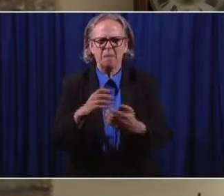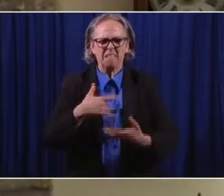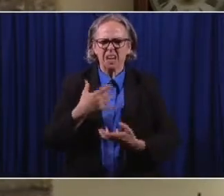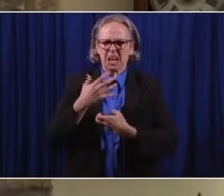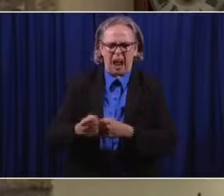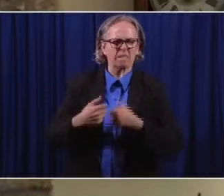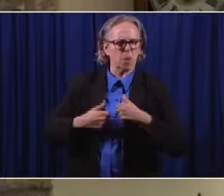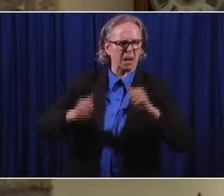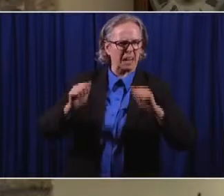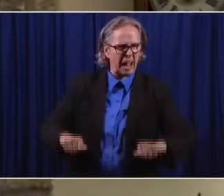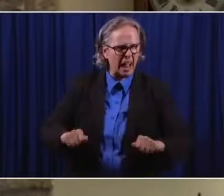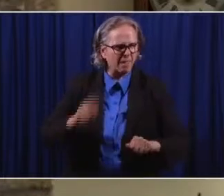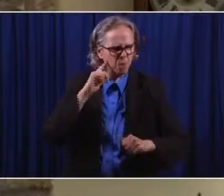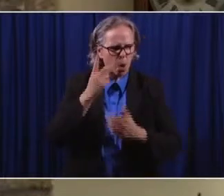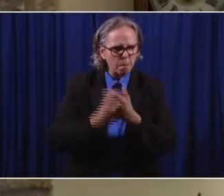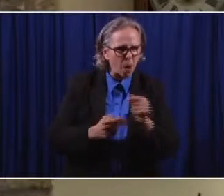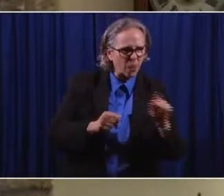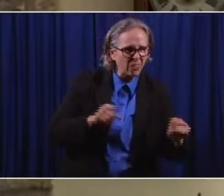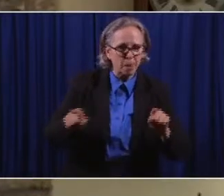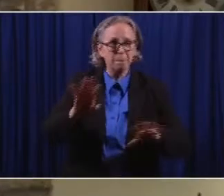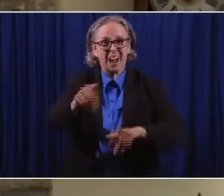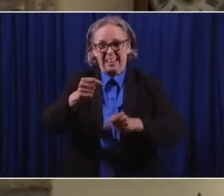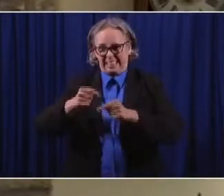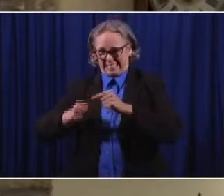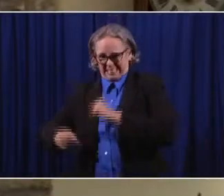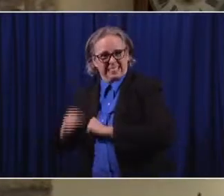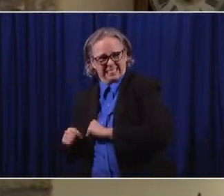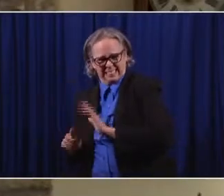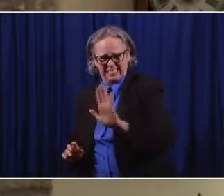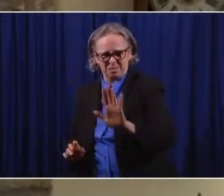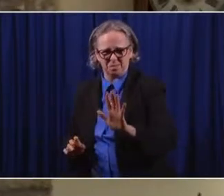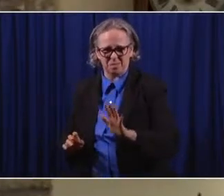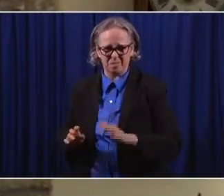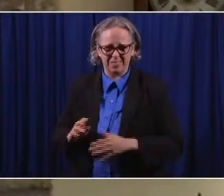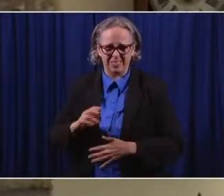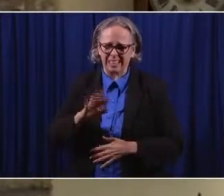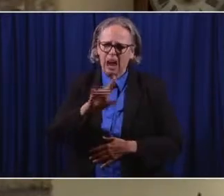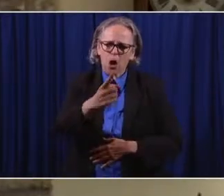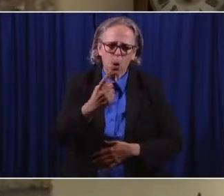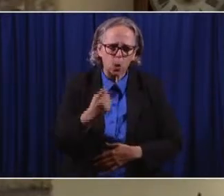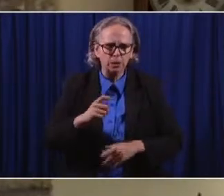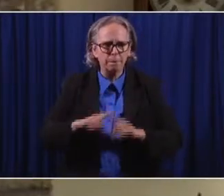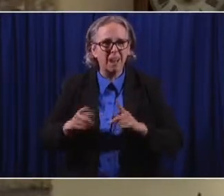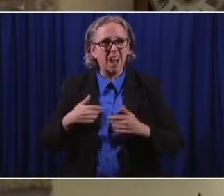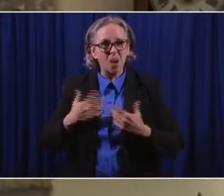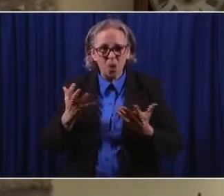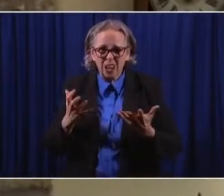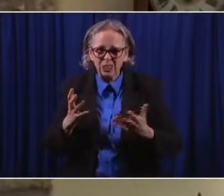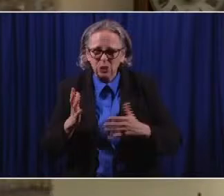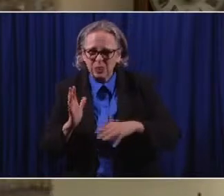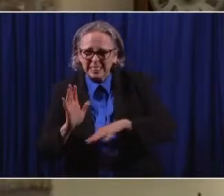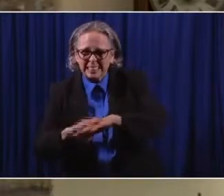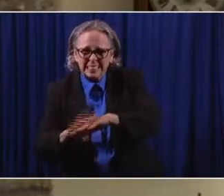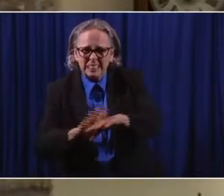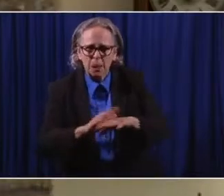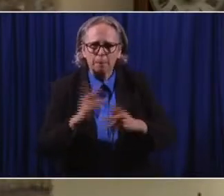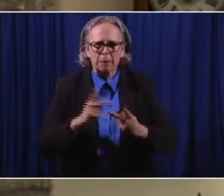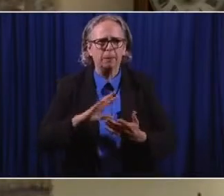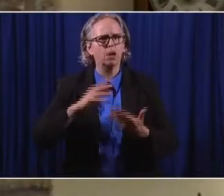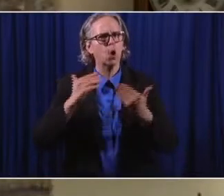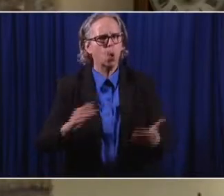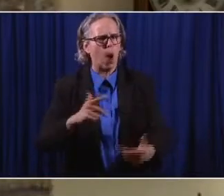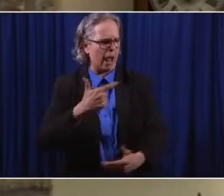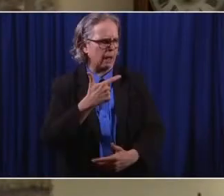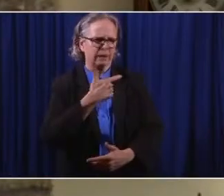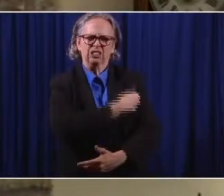Again, to back up, this wasn't exactly your question, but I would urge people to get their flu shot. You can get it now. Get a flu shot.